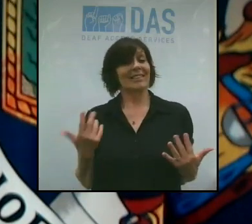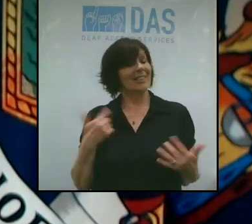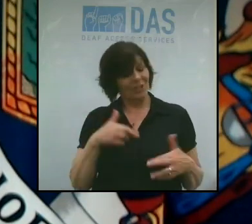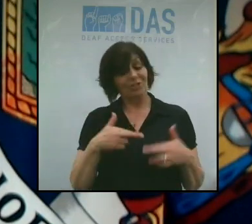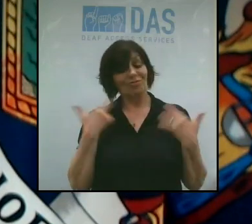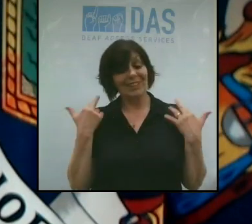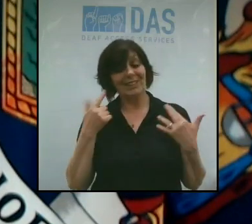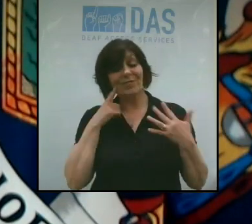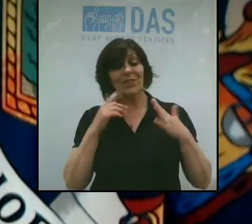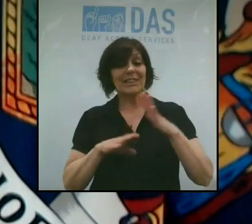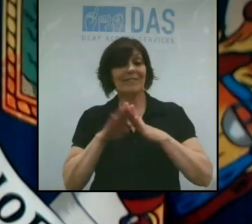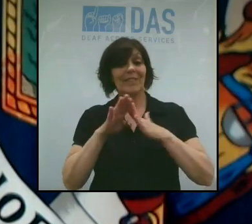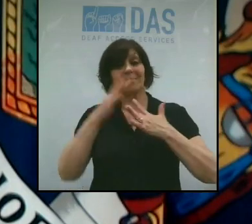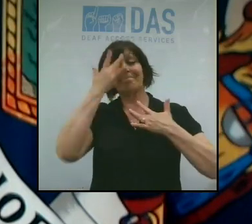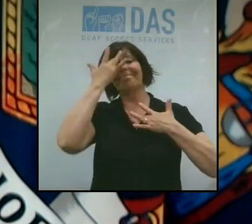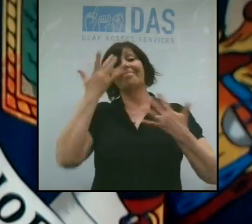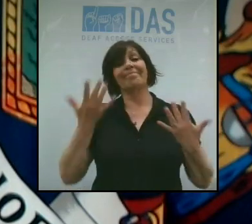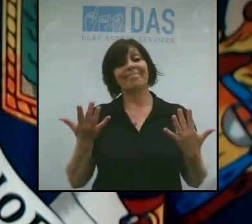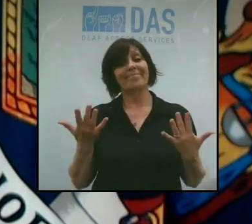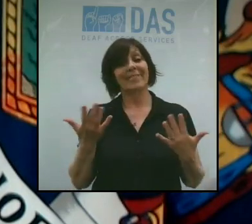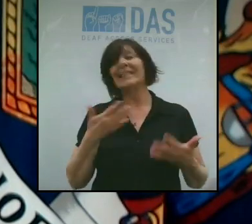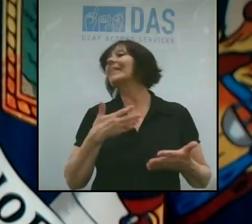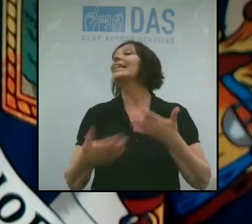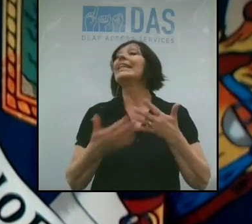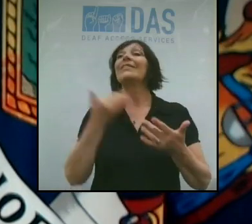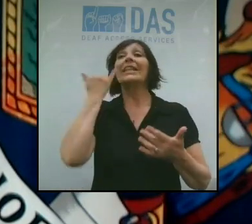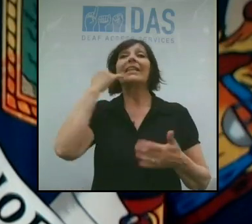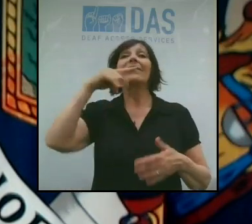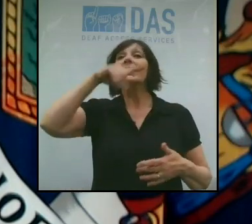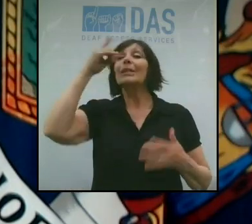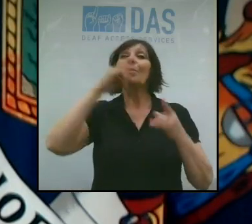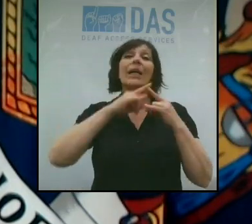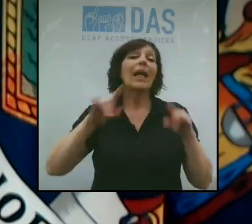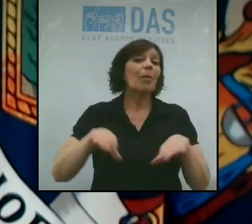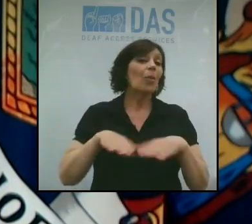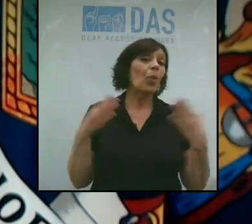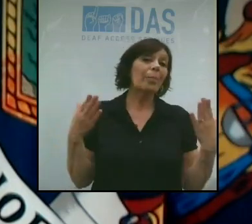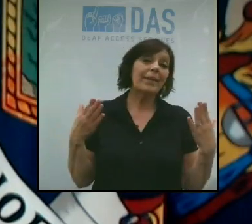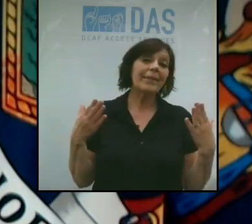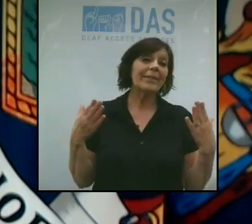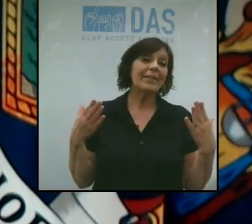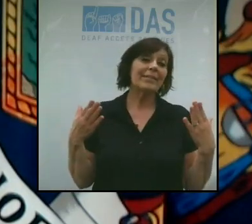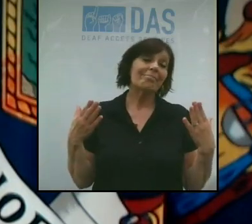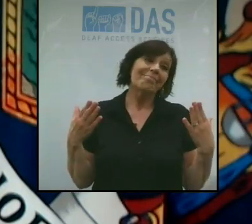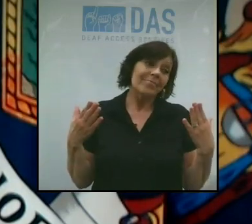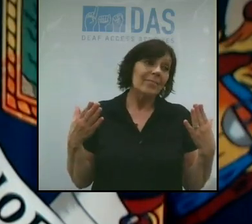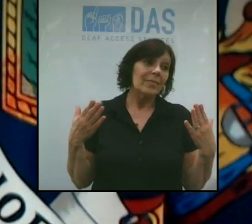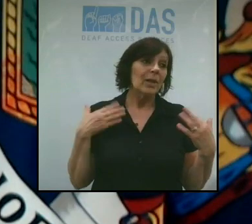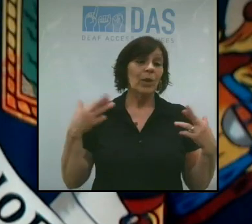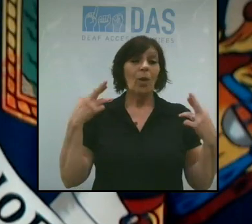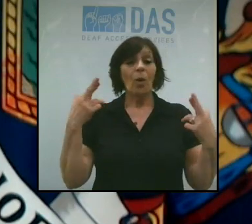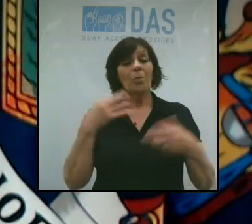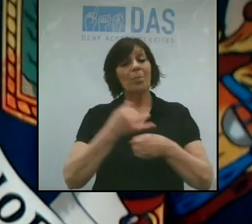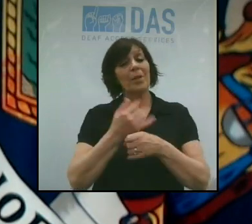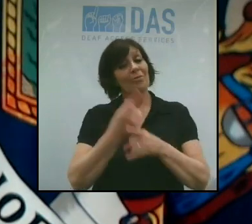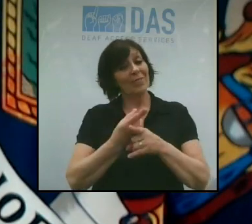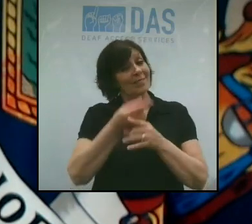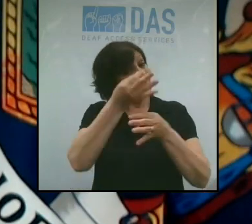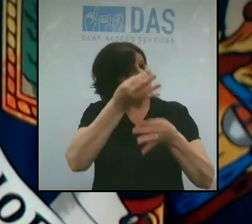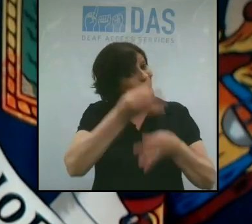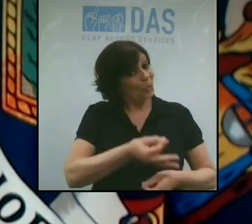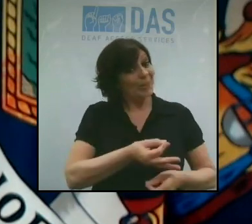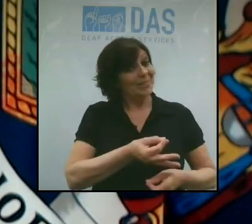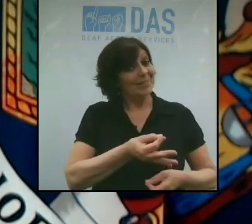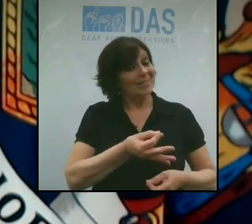for developing COVID-19. So even if summer camps are open, I mean, we hope that, people make the right choice and the